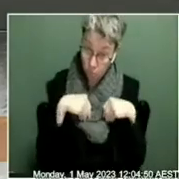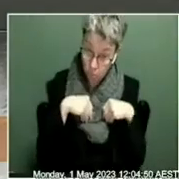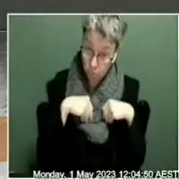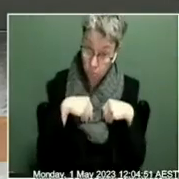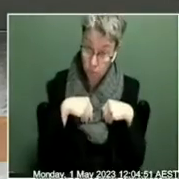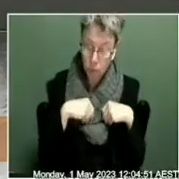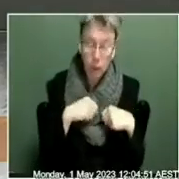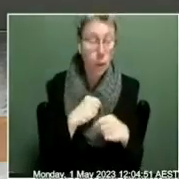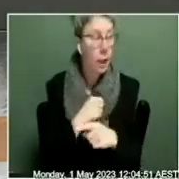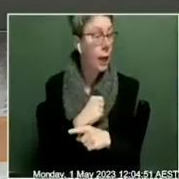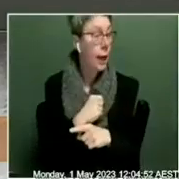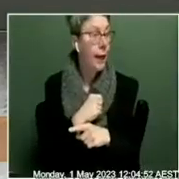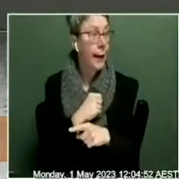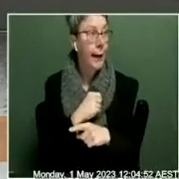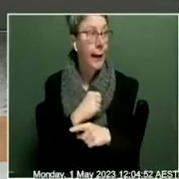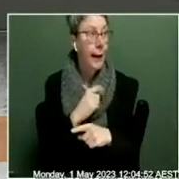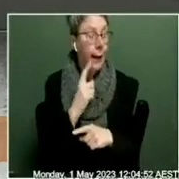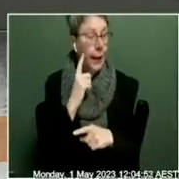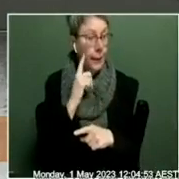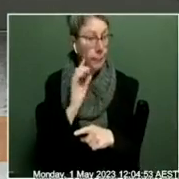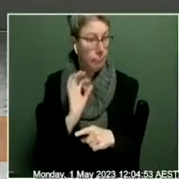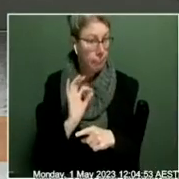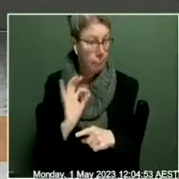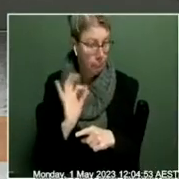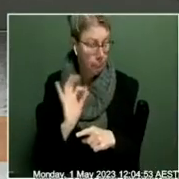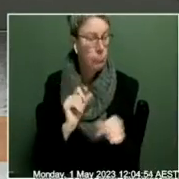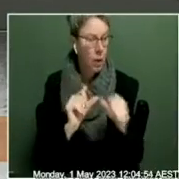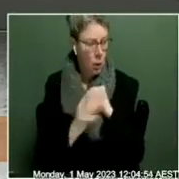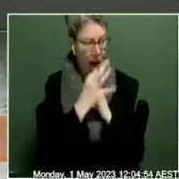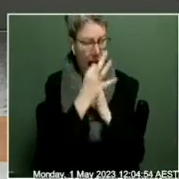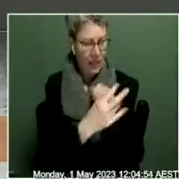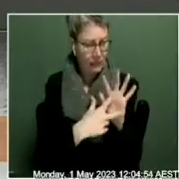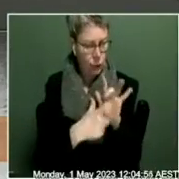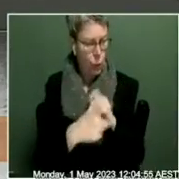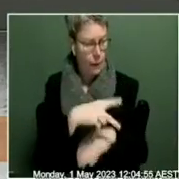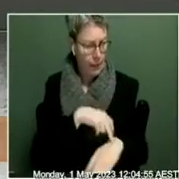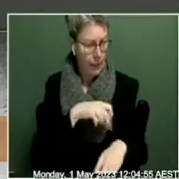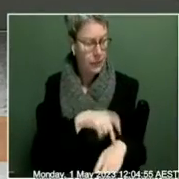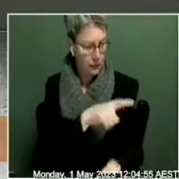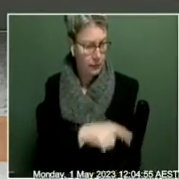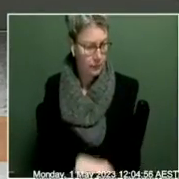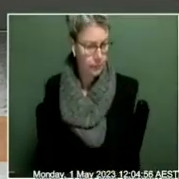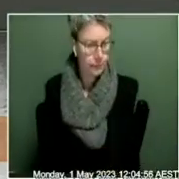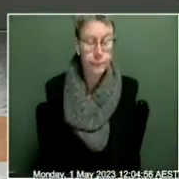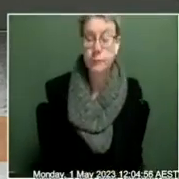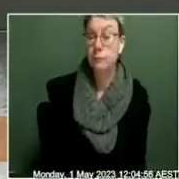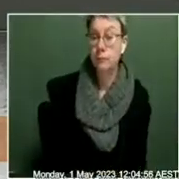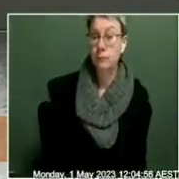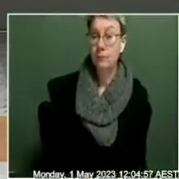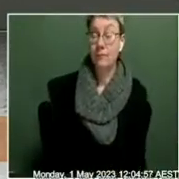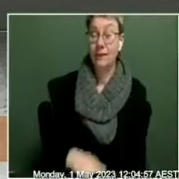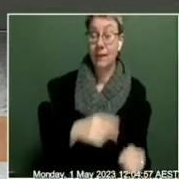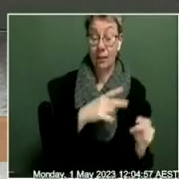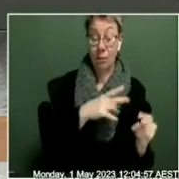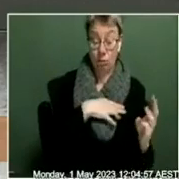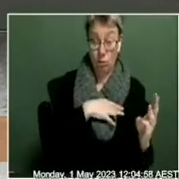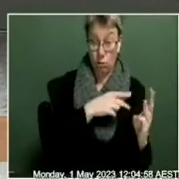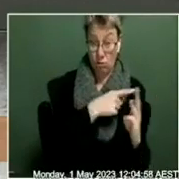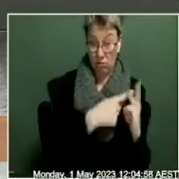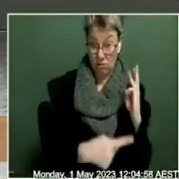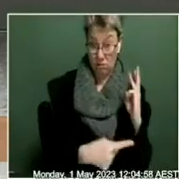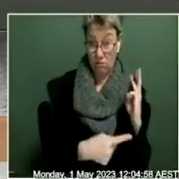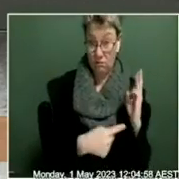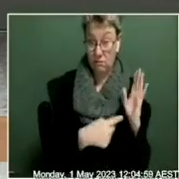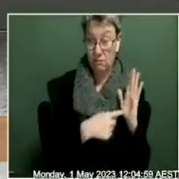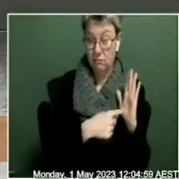by the unions also says that the police are unqualified to provide a health response and